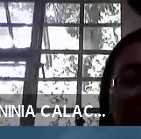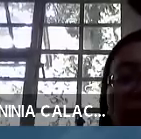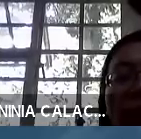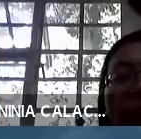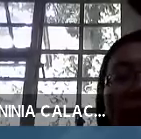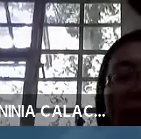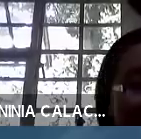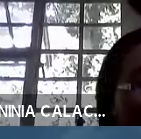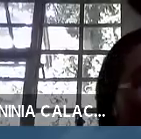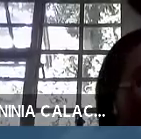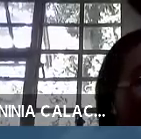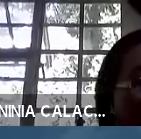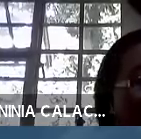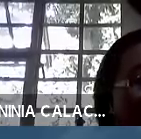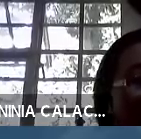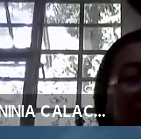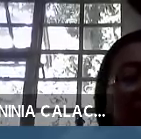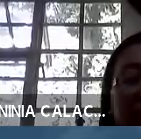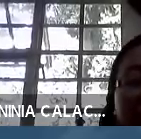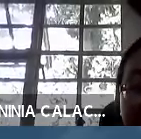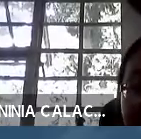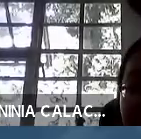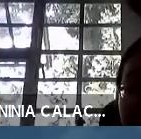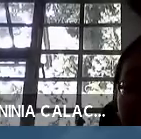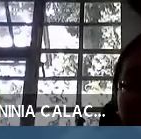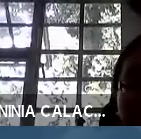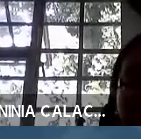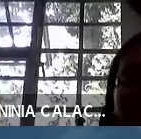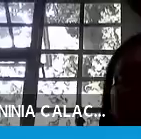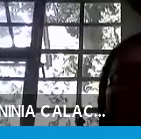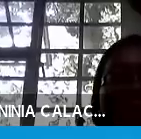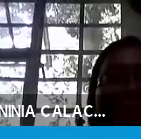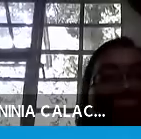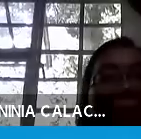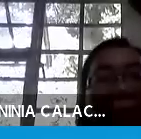why teaching is the best profession.